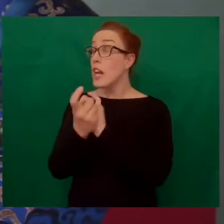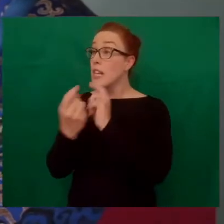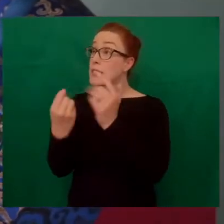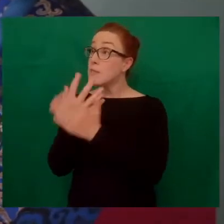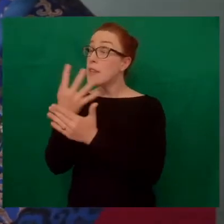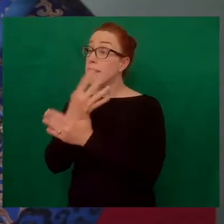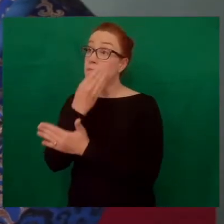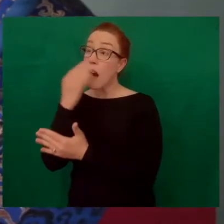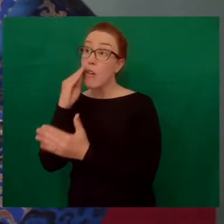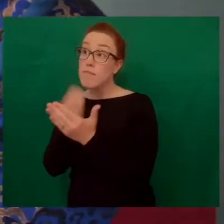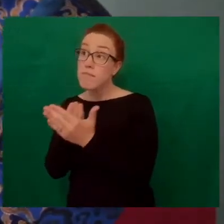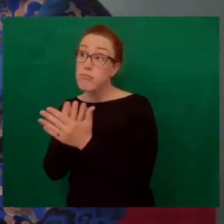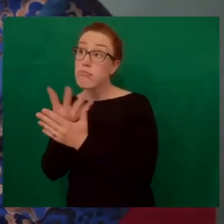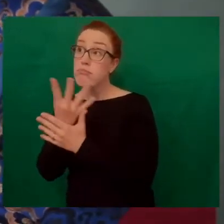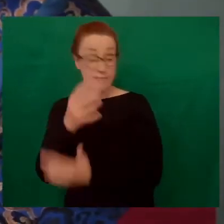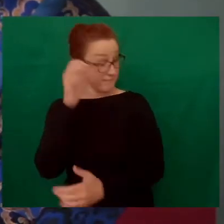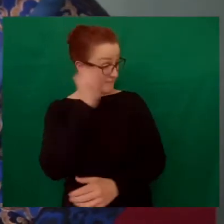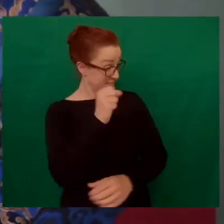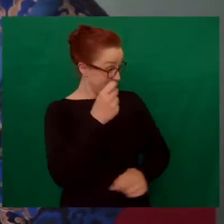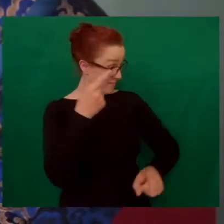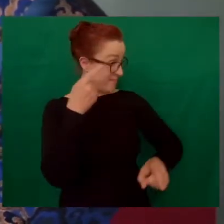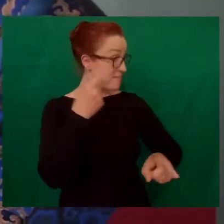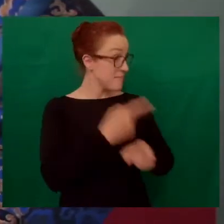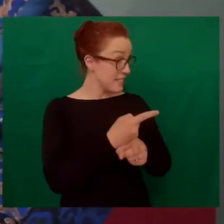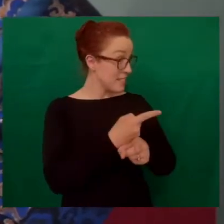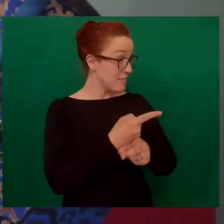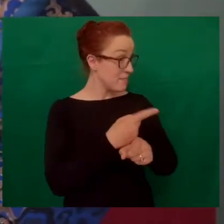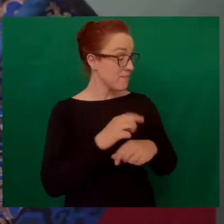bloom. Yes, says Maddie.